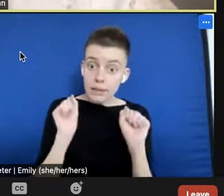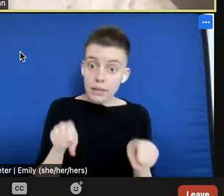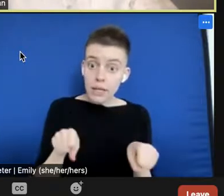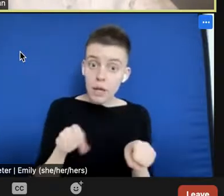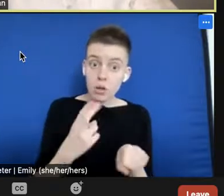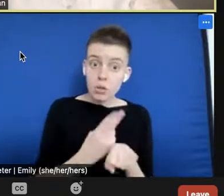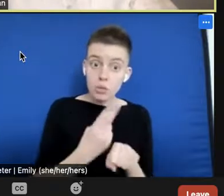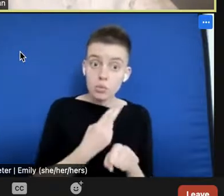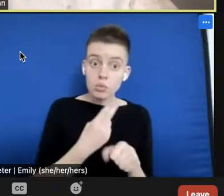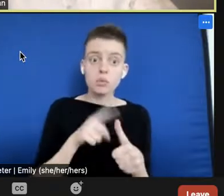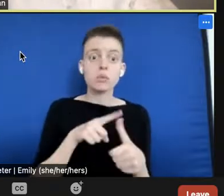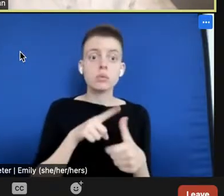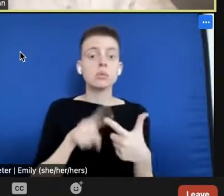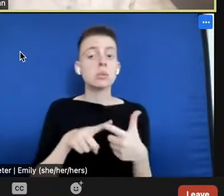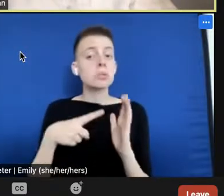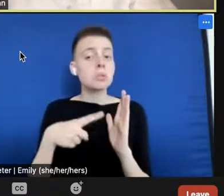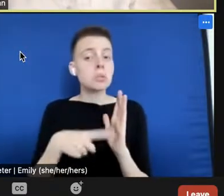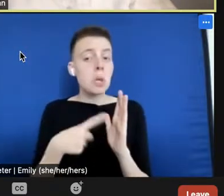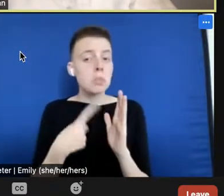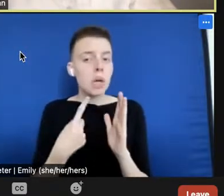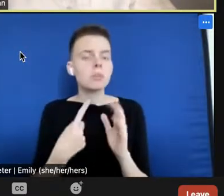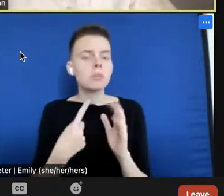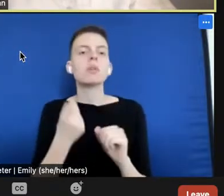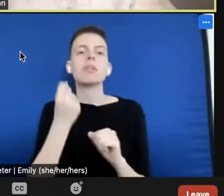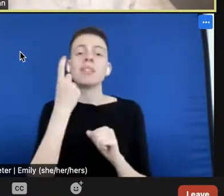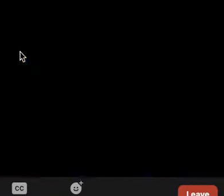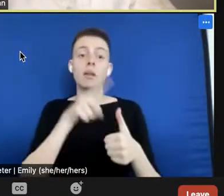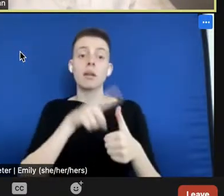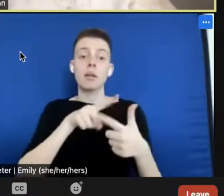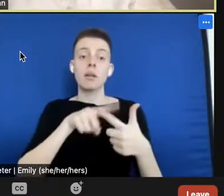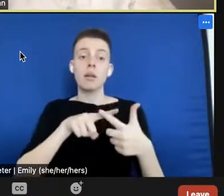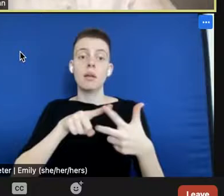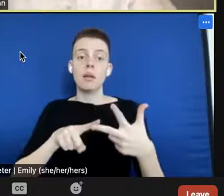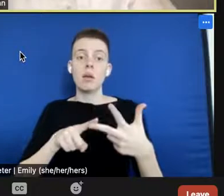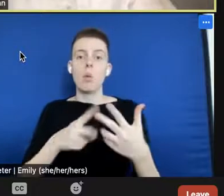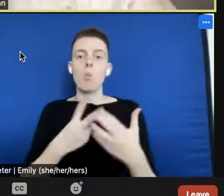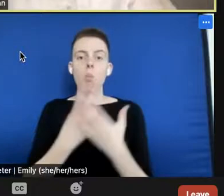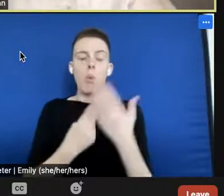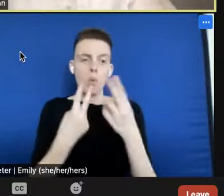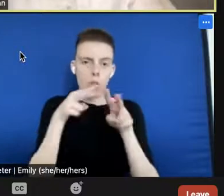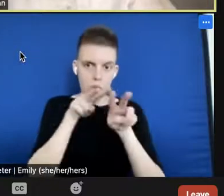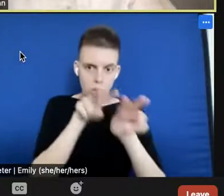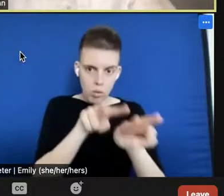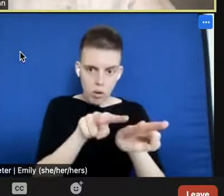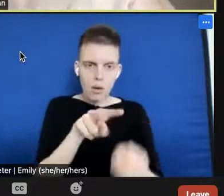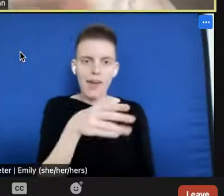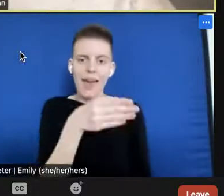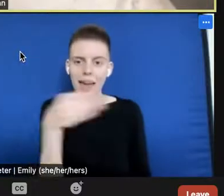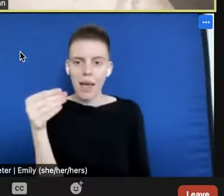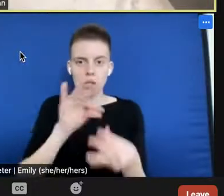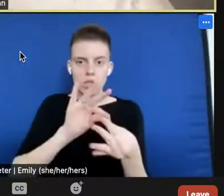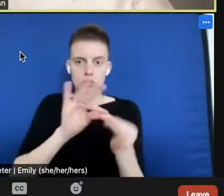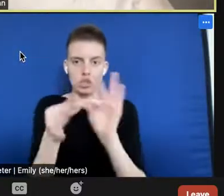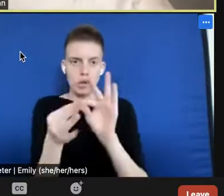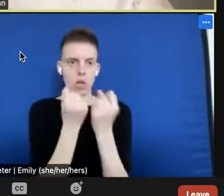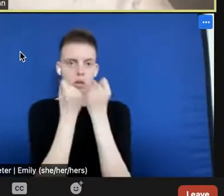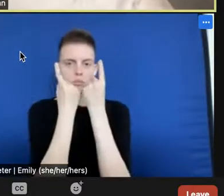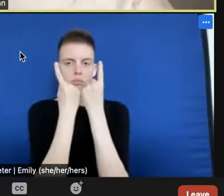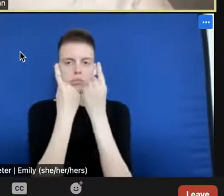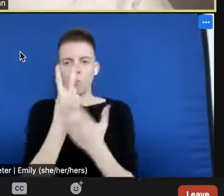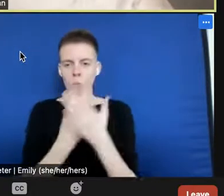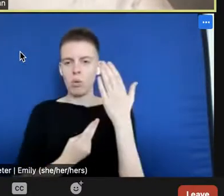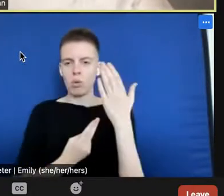always look, and interpret the medium. Look at and interpret. So can they